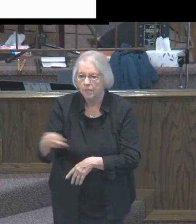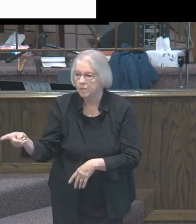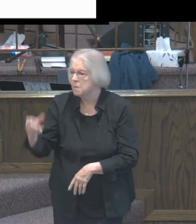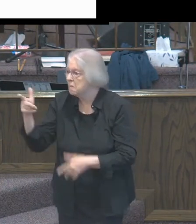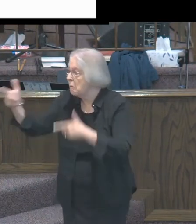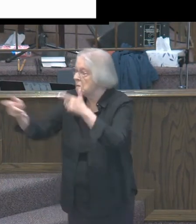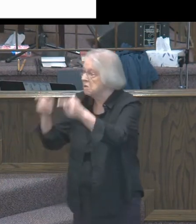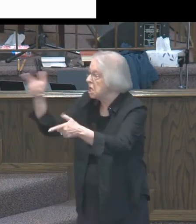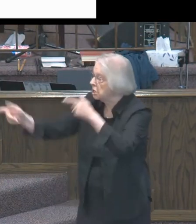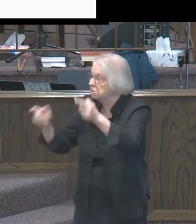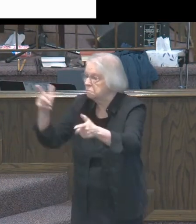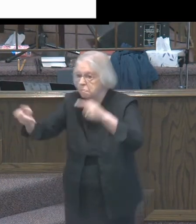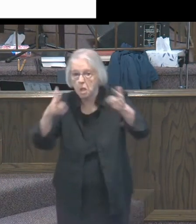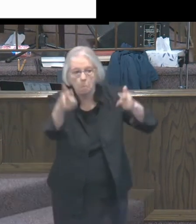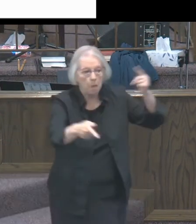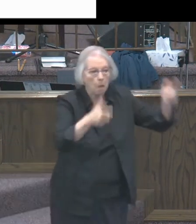it.